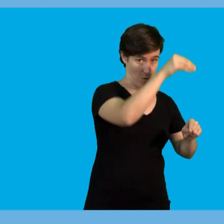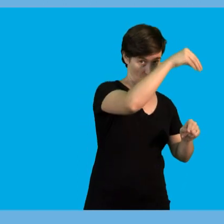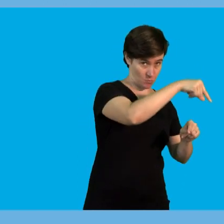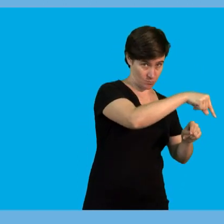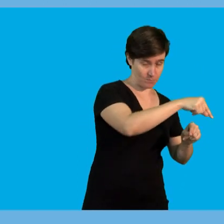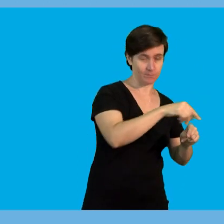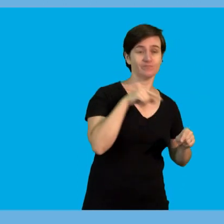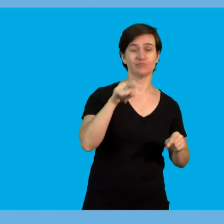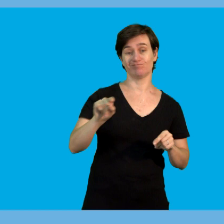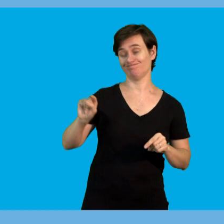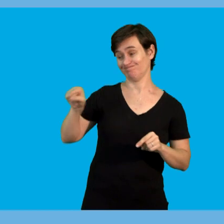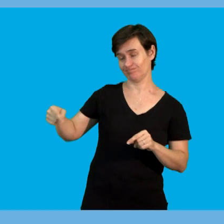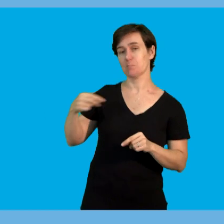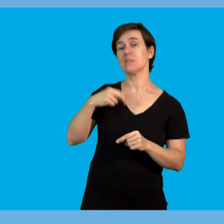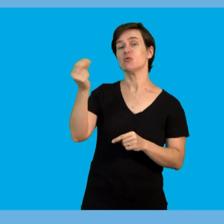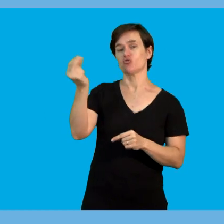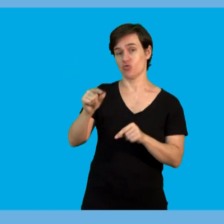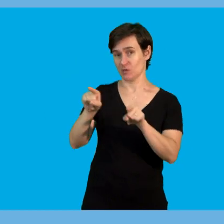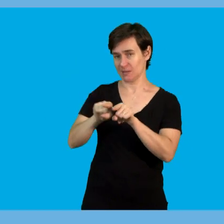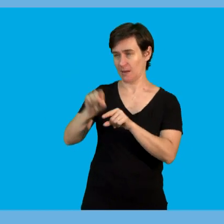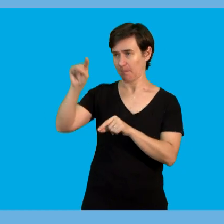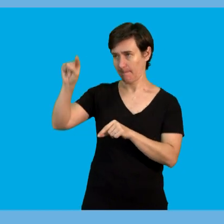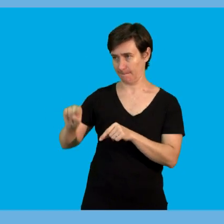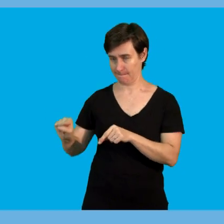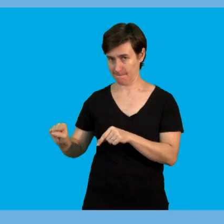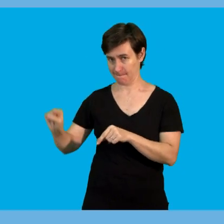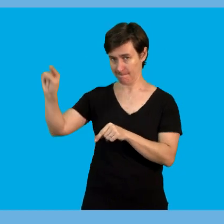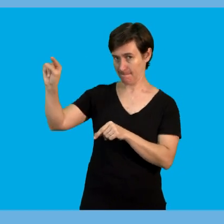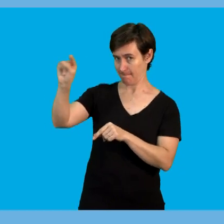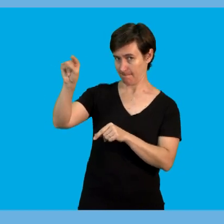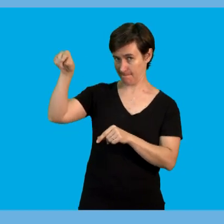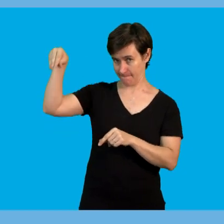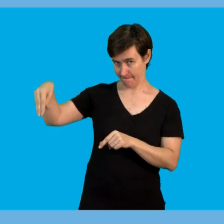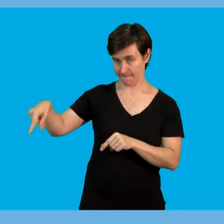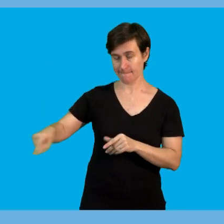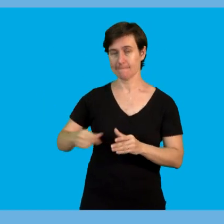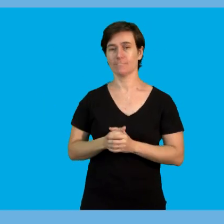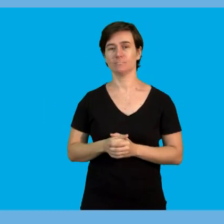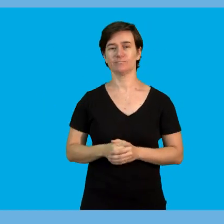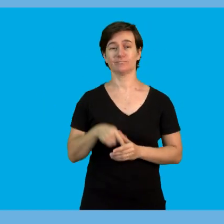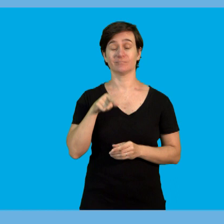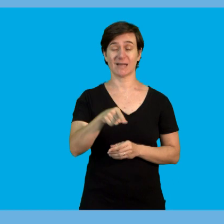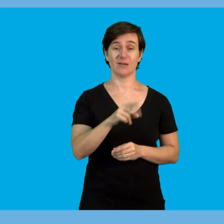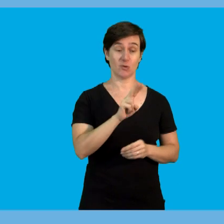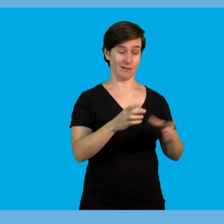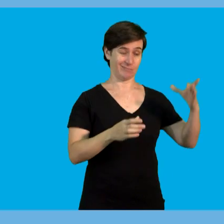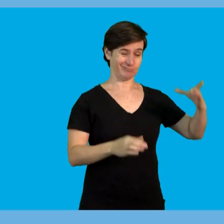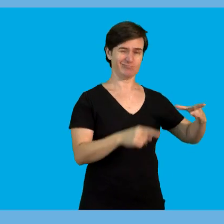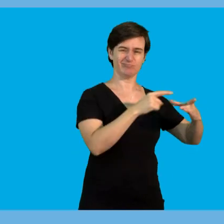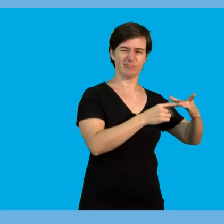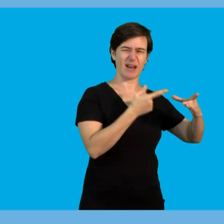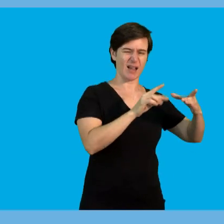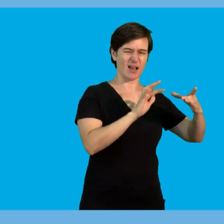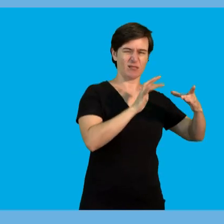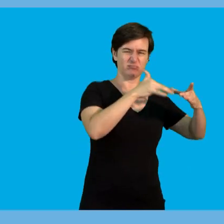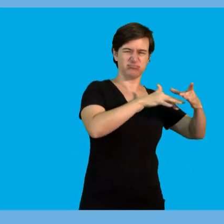and then he places a zinc plate onto the other one. And then in this beaker,